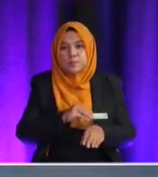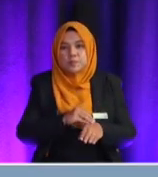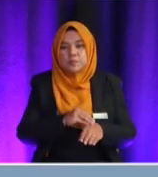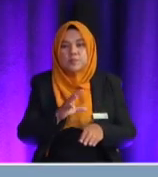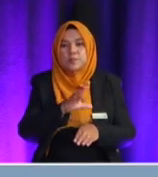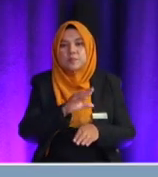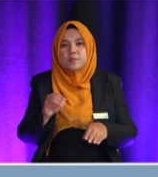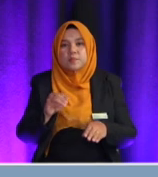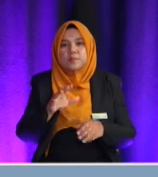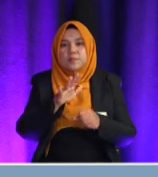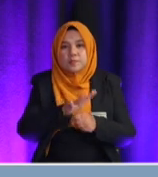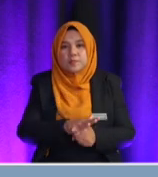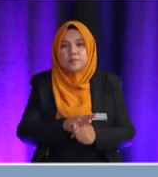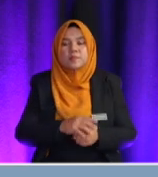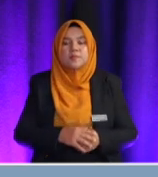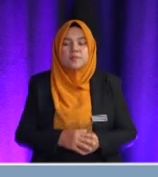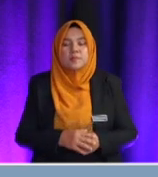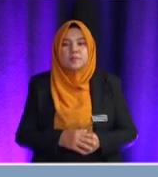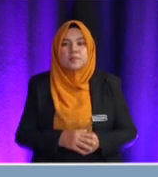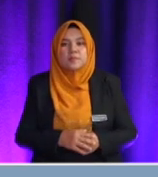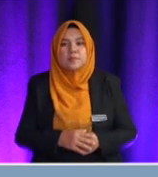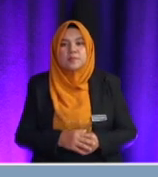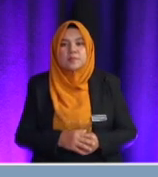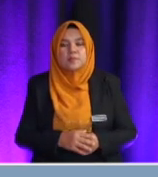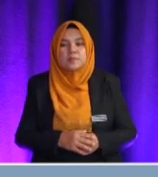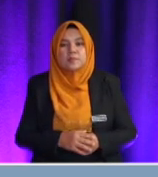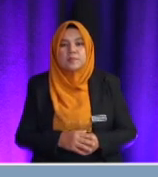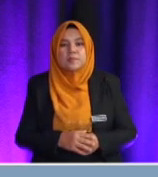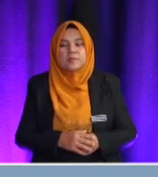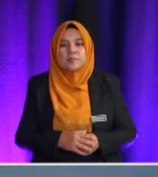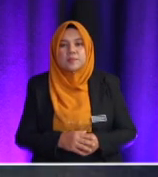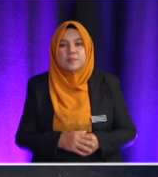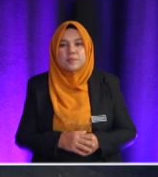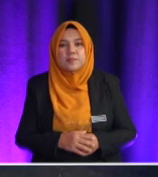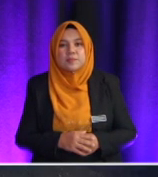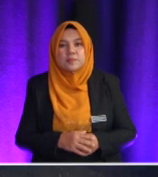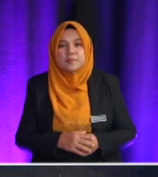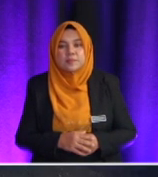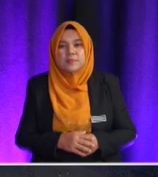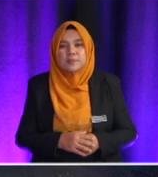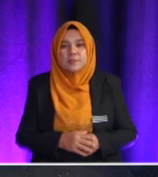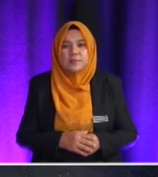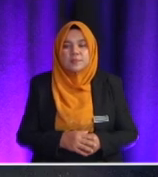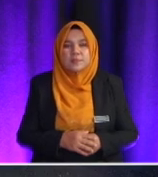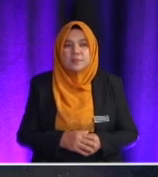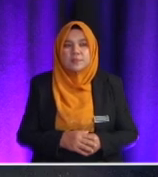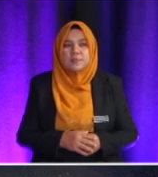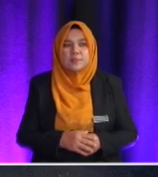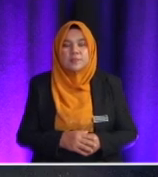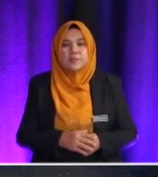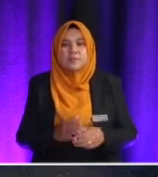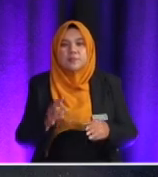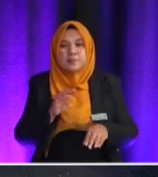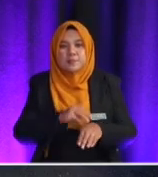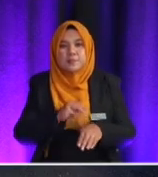don't be stressed so much, okay? I think Shasha is giving an indirect reminder to both of us as well. Time management is